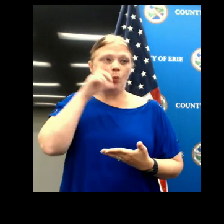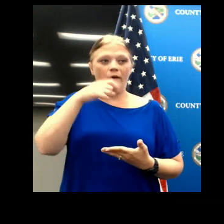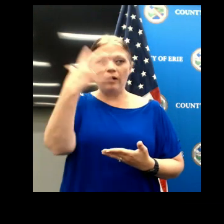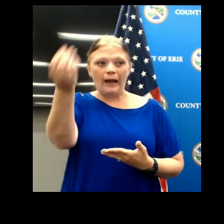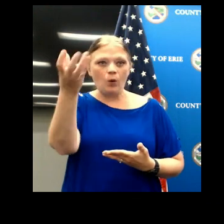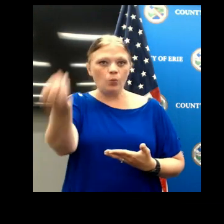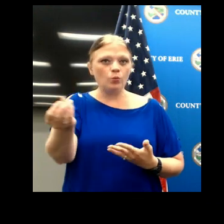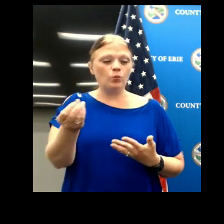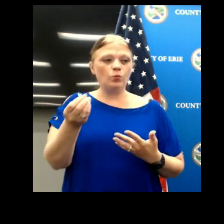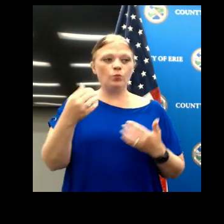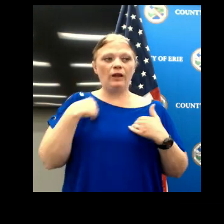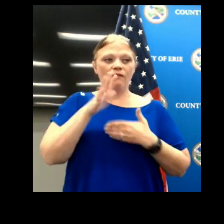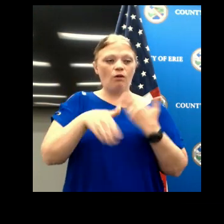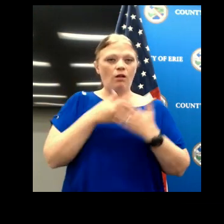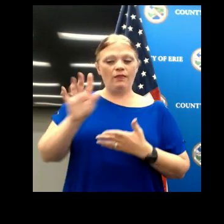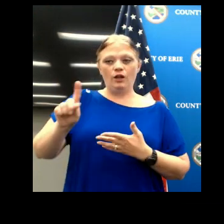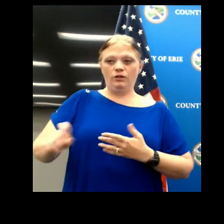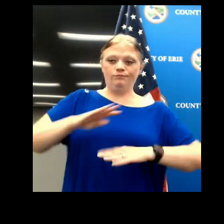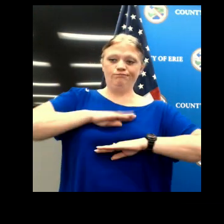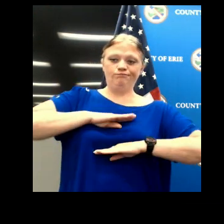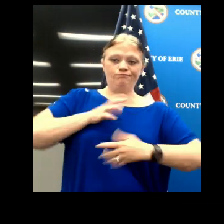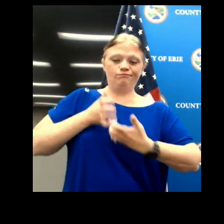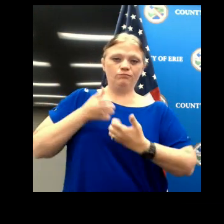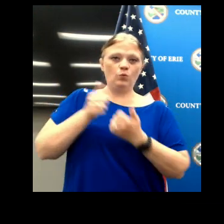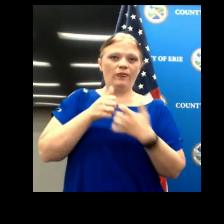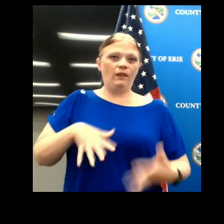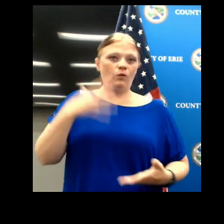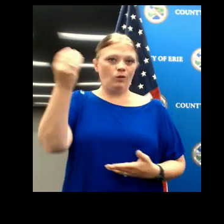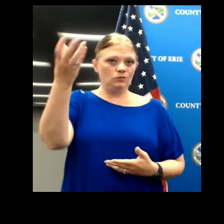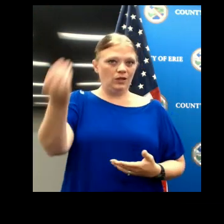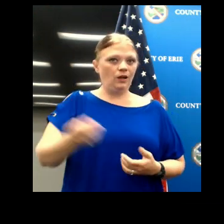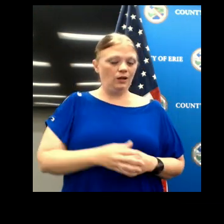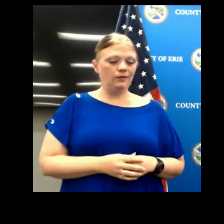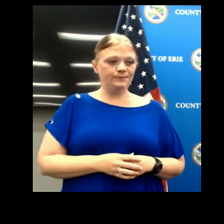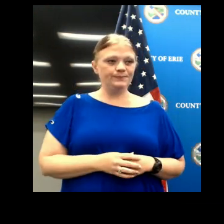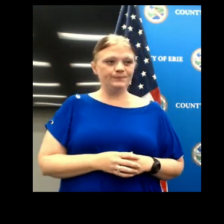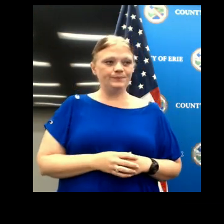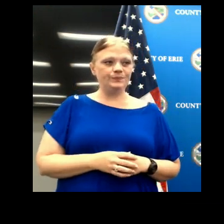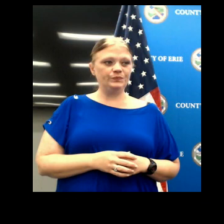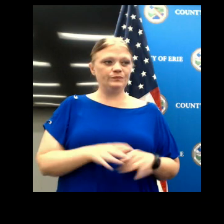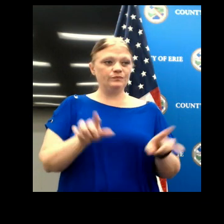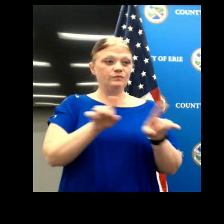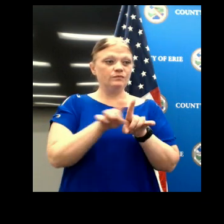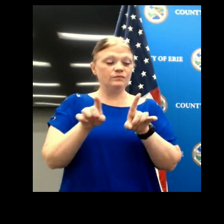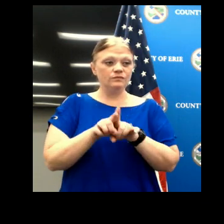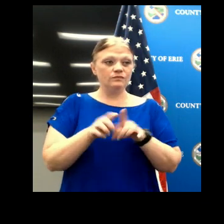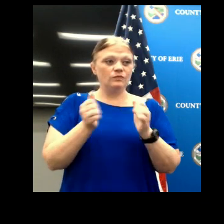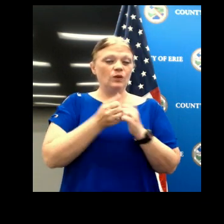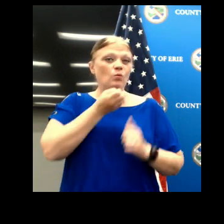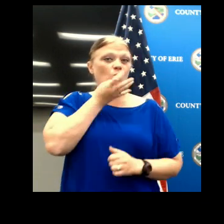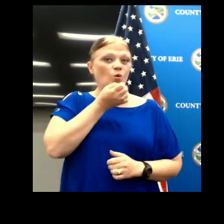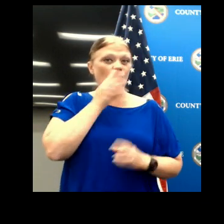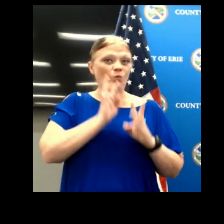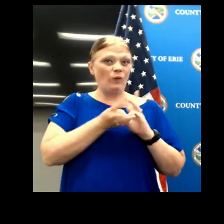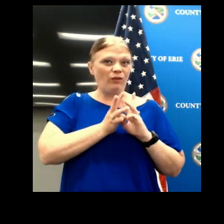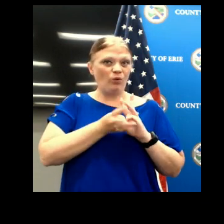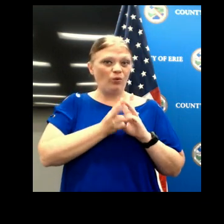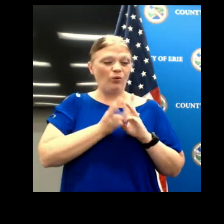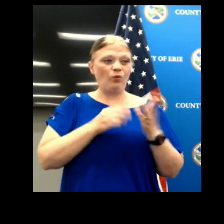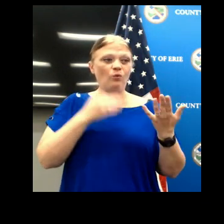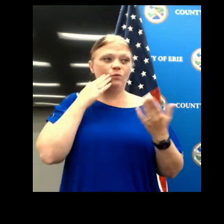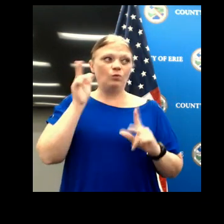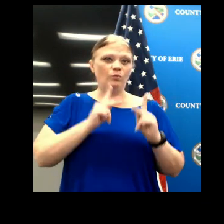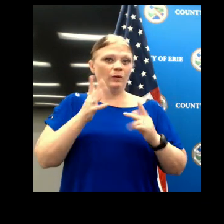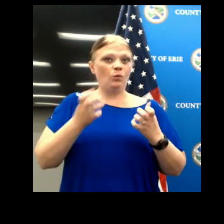and they have all their needs met without having to go outside. And then also, if, with the warm weather, we know that people want to